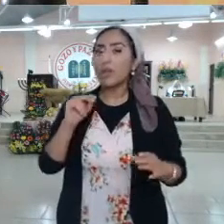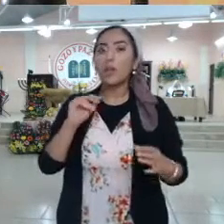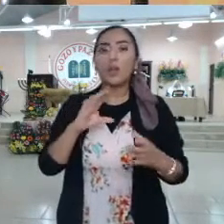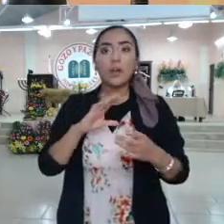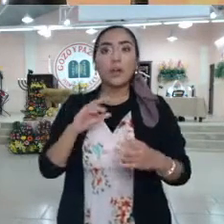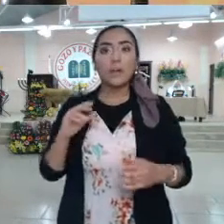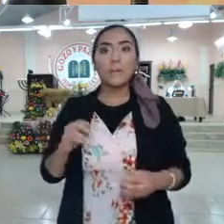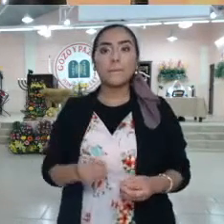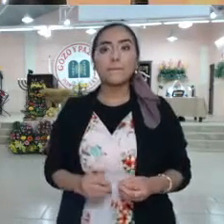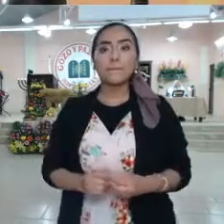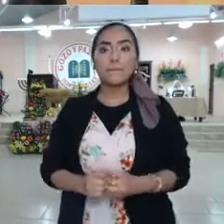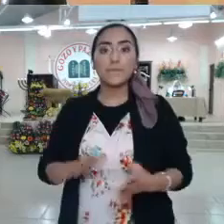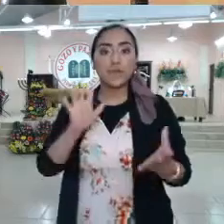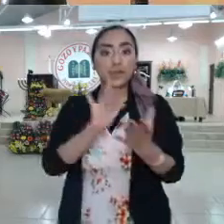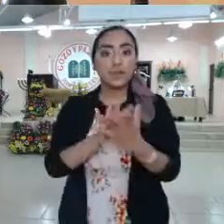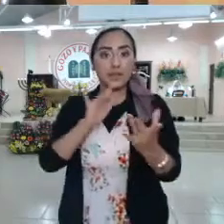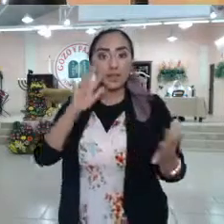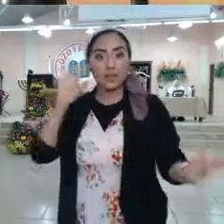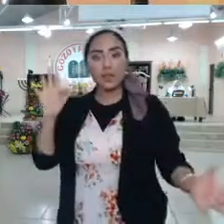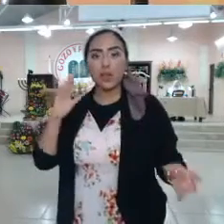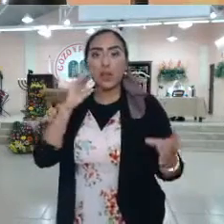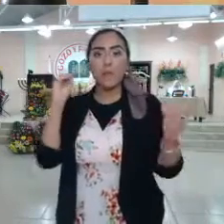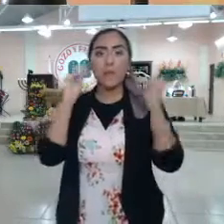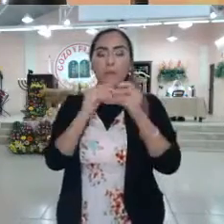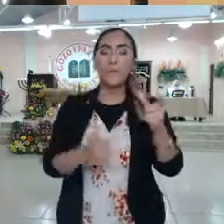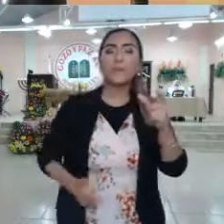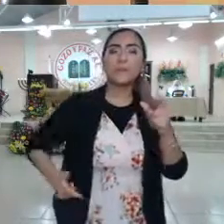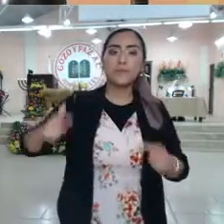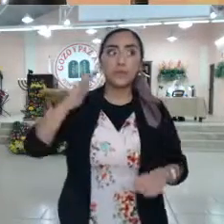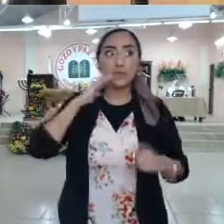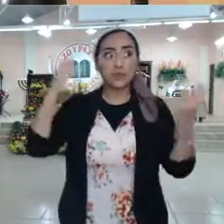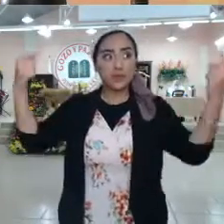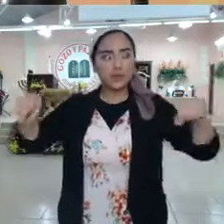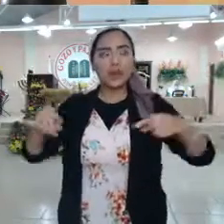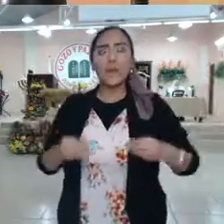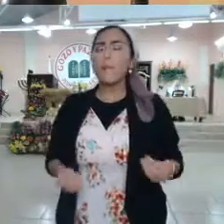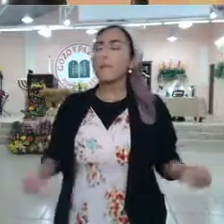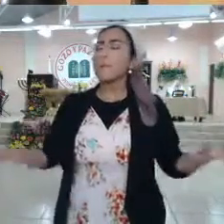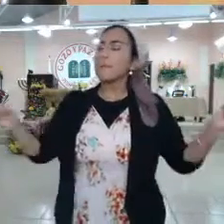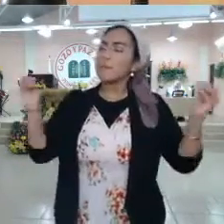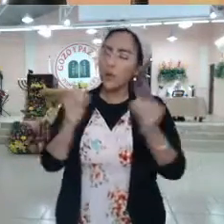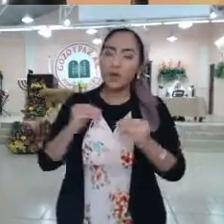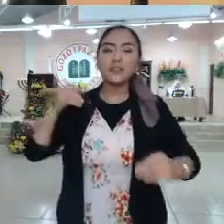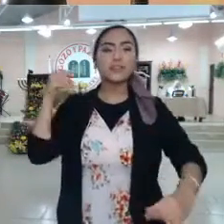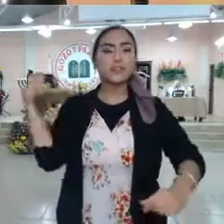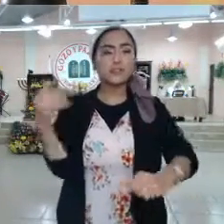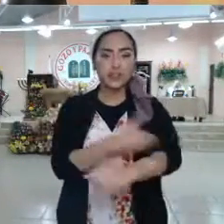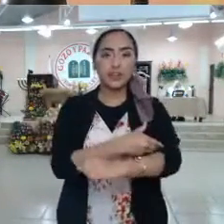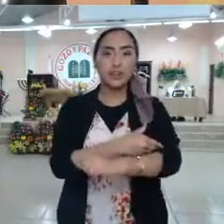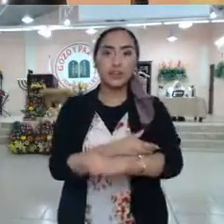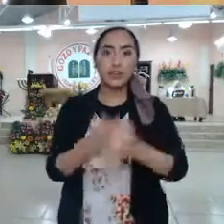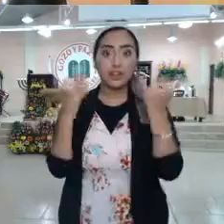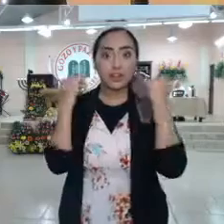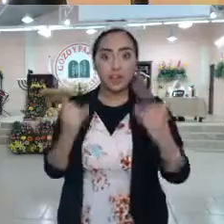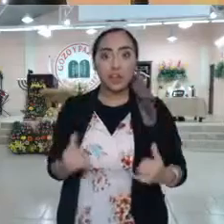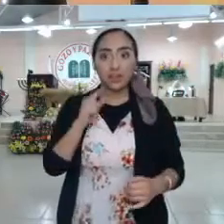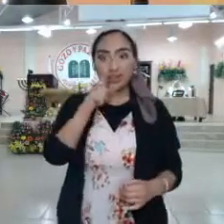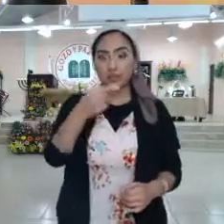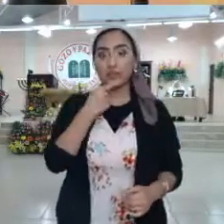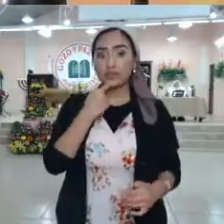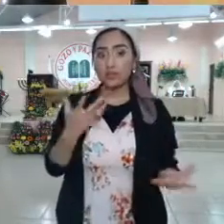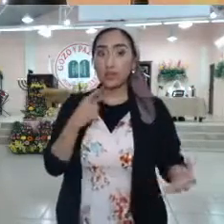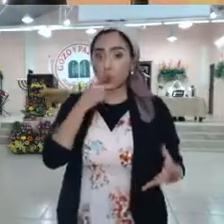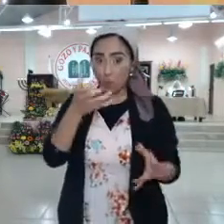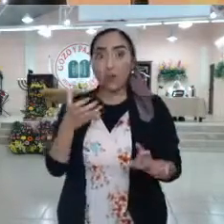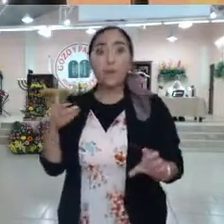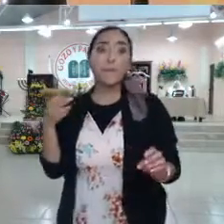esta casa será mayor que la The glory will be better or bigger than the más first one, fuerte. and in something Ahora, stronger tú now. dices, si You quieres